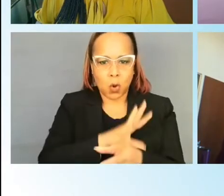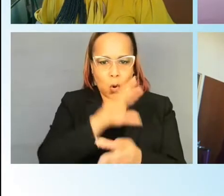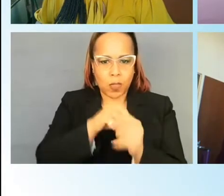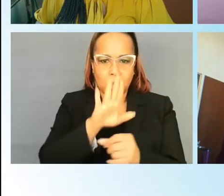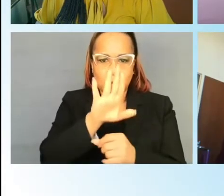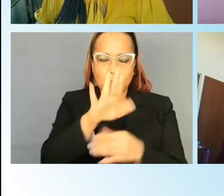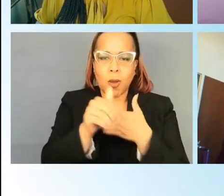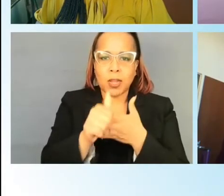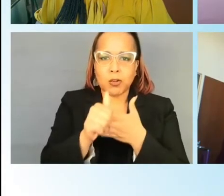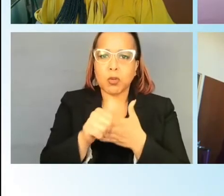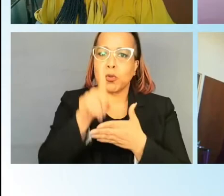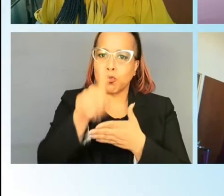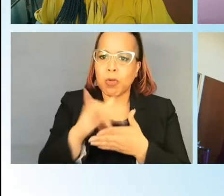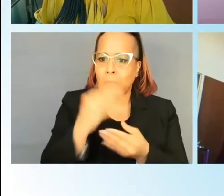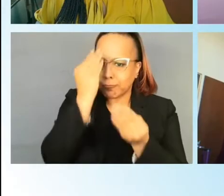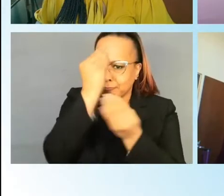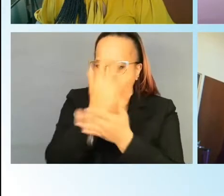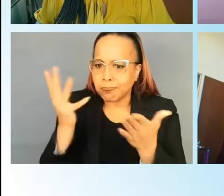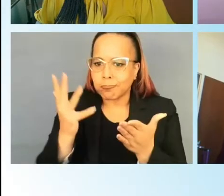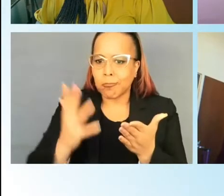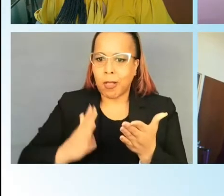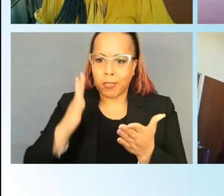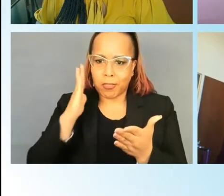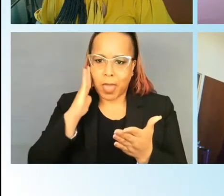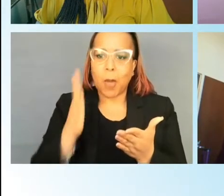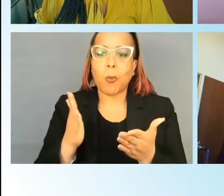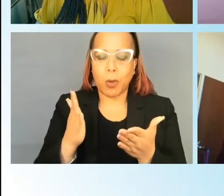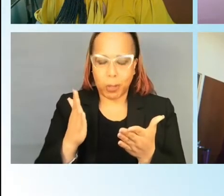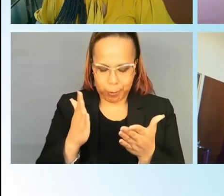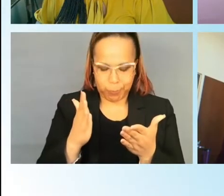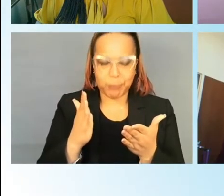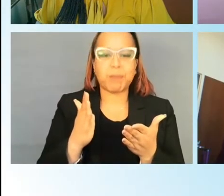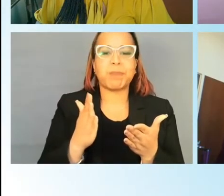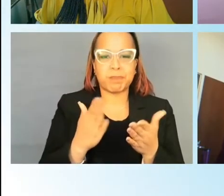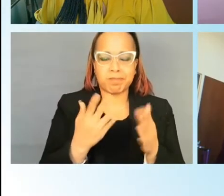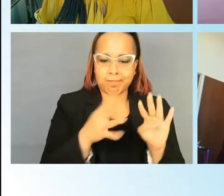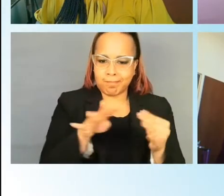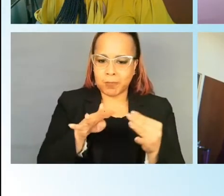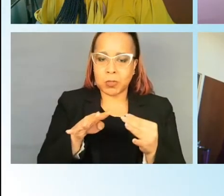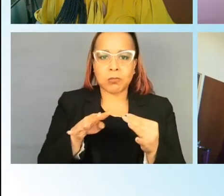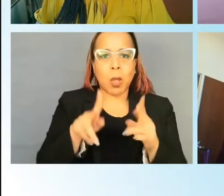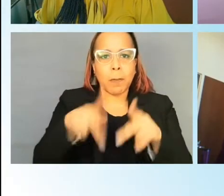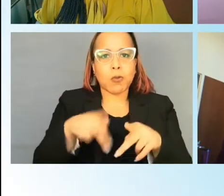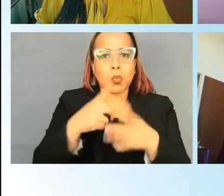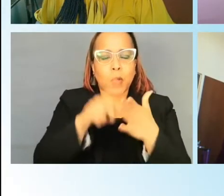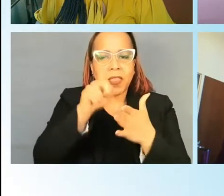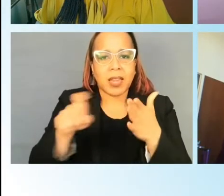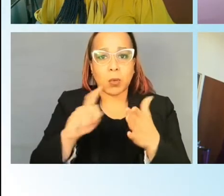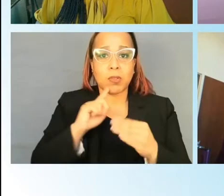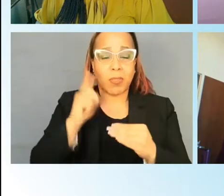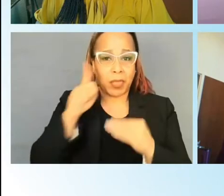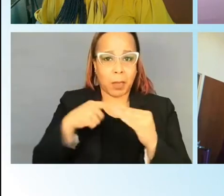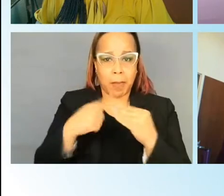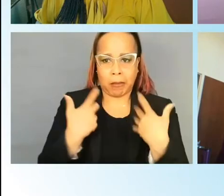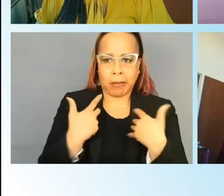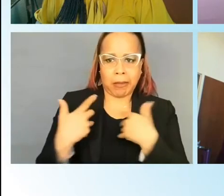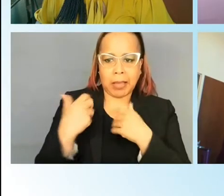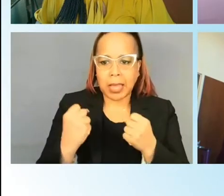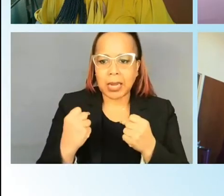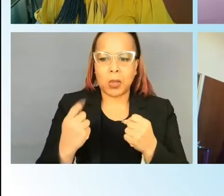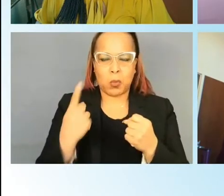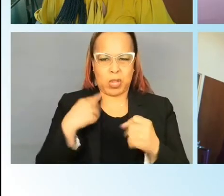you could share that would draw someone to what they need. When we think about healing, we can enter this at different